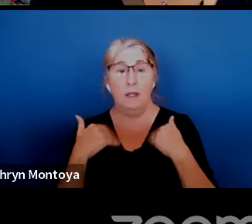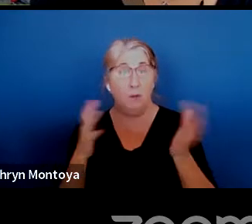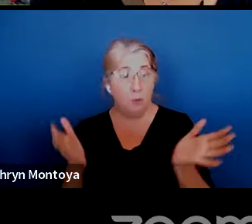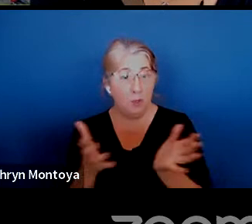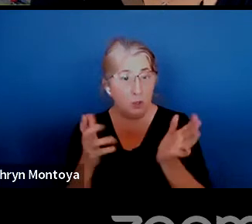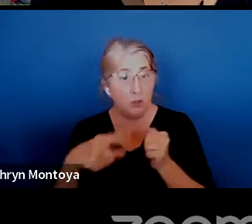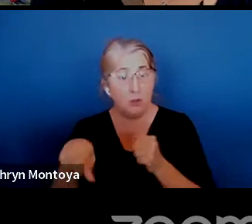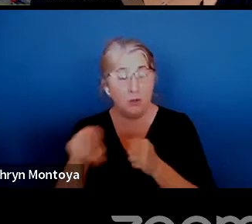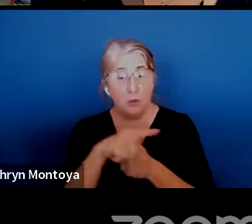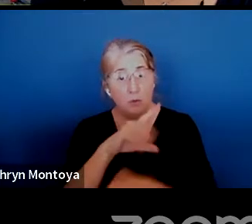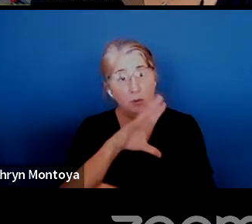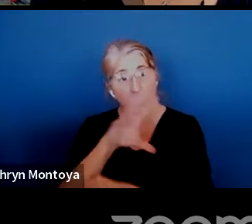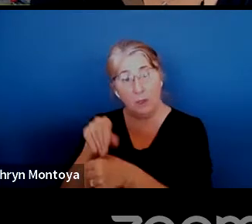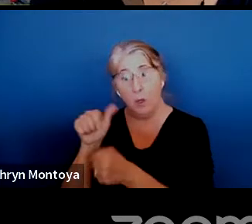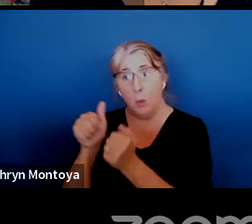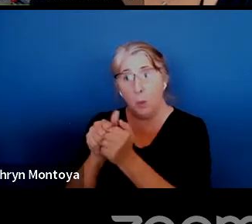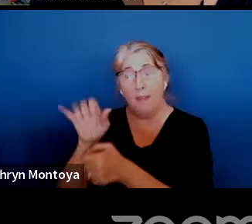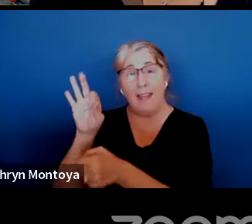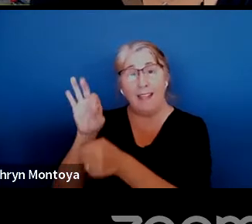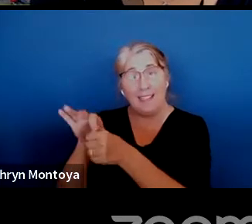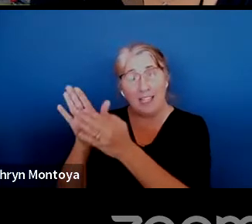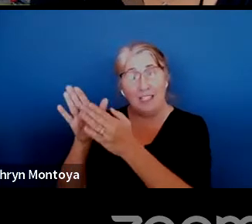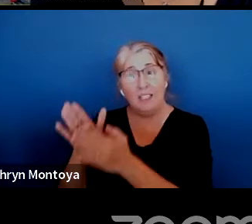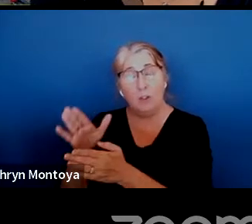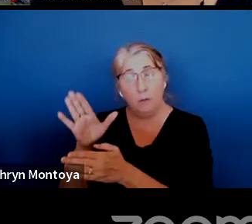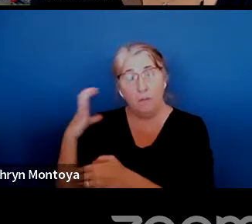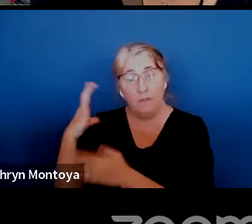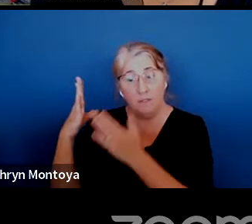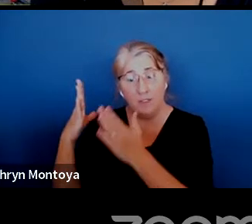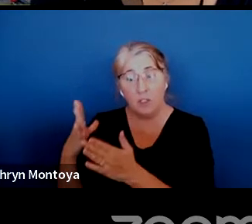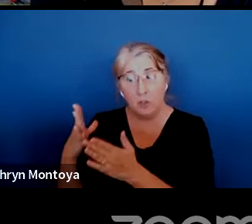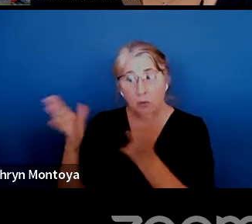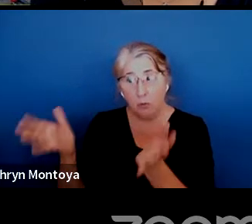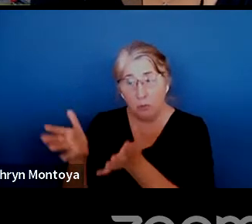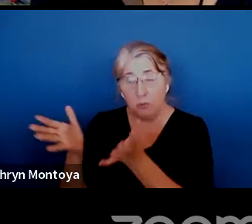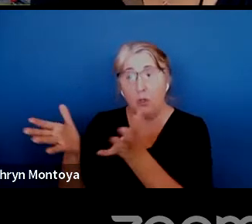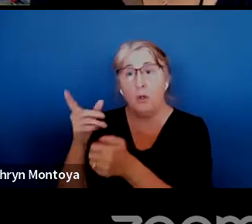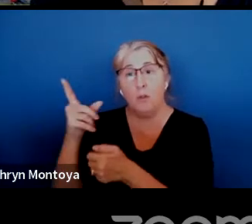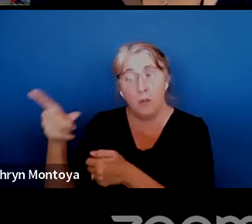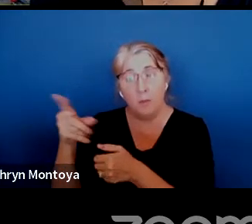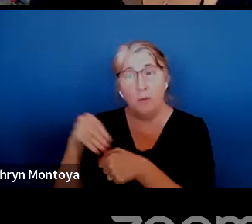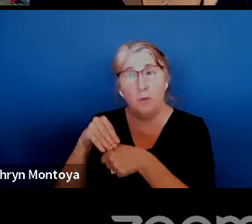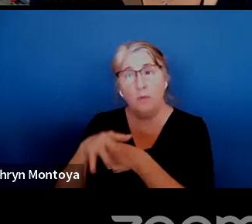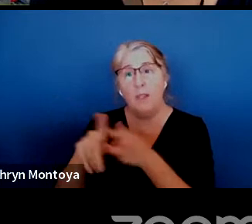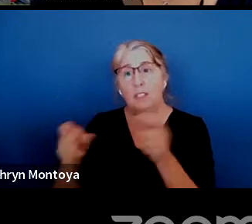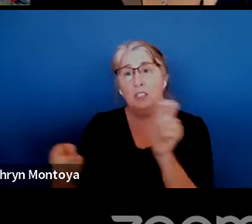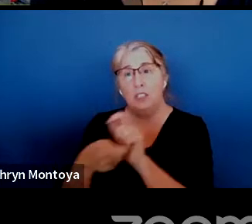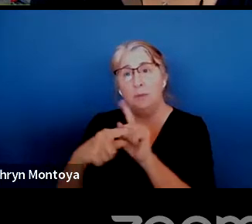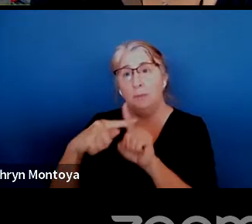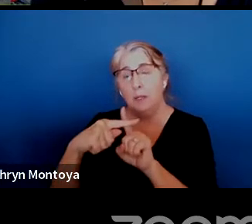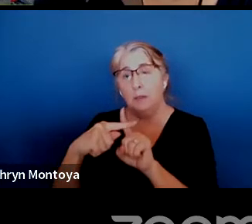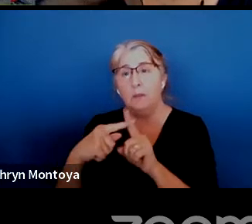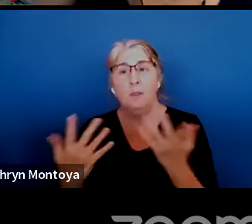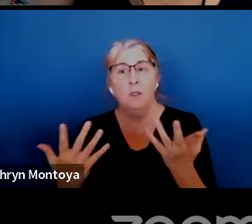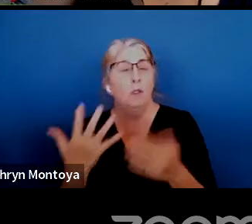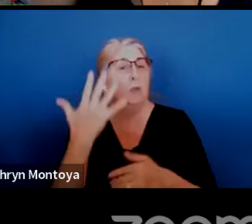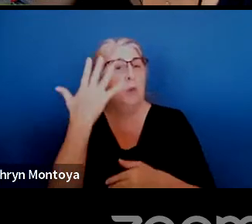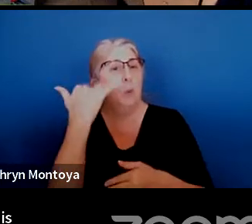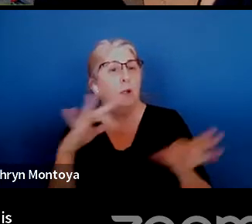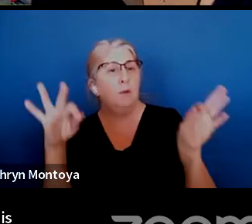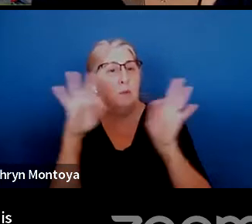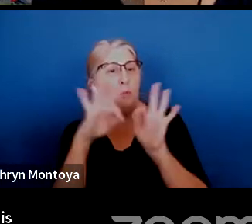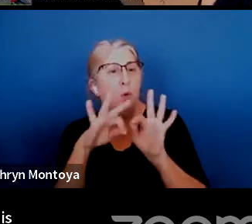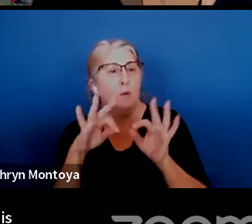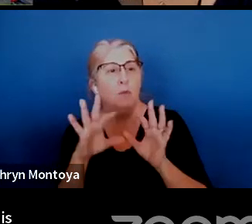officials to share their concerns and advocate for positive change. And can you tell me, why is forming a relationship with elected